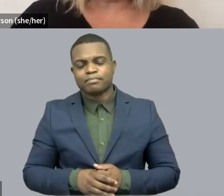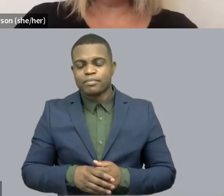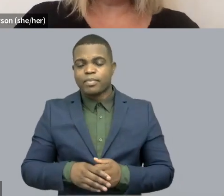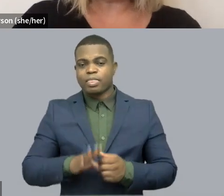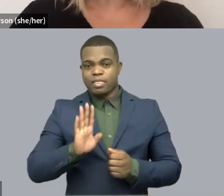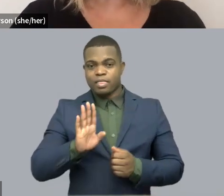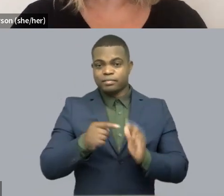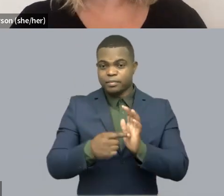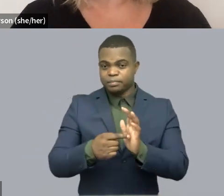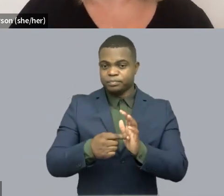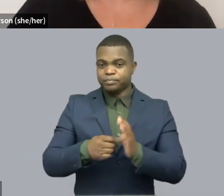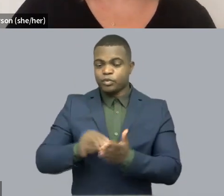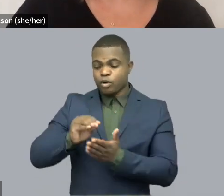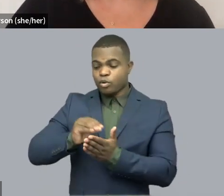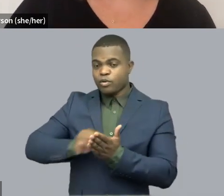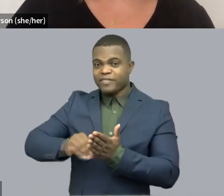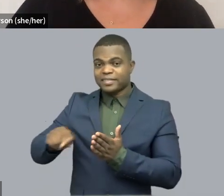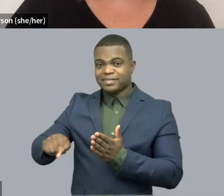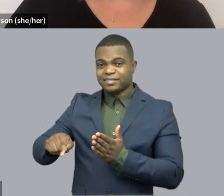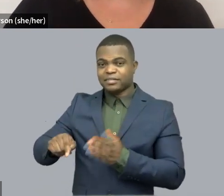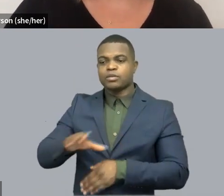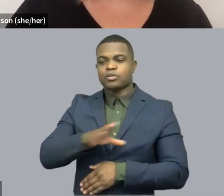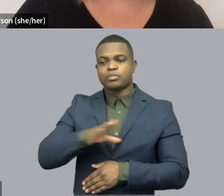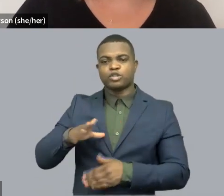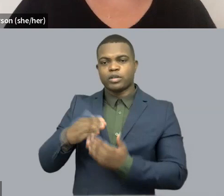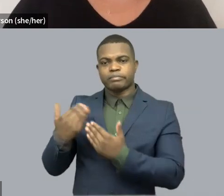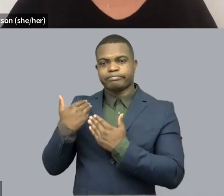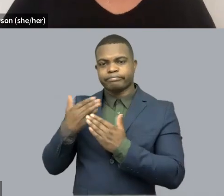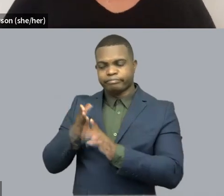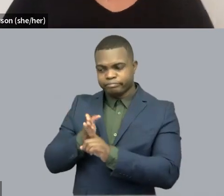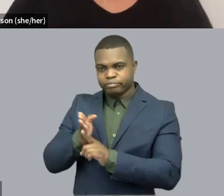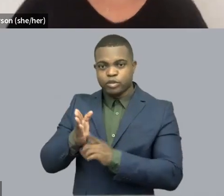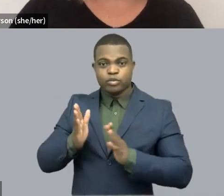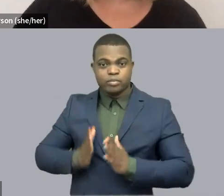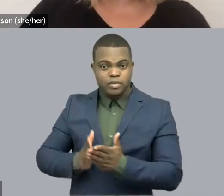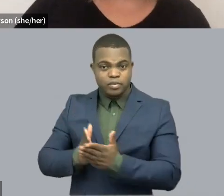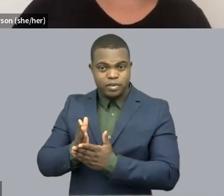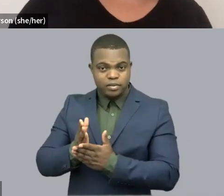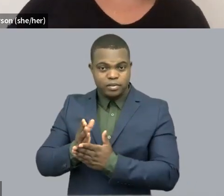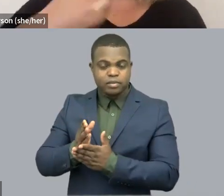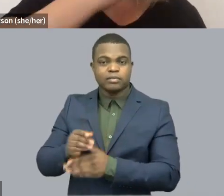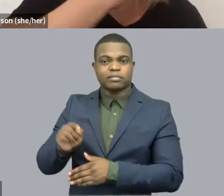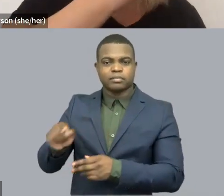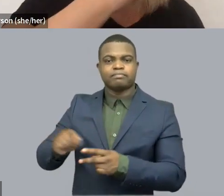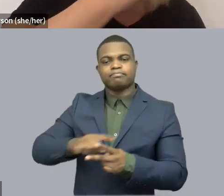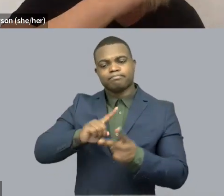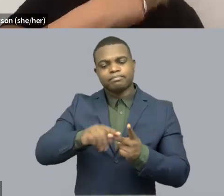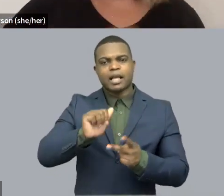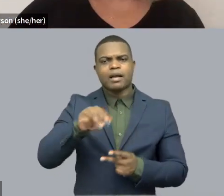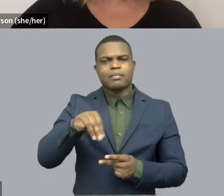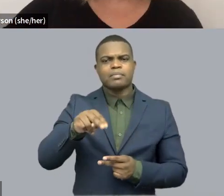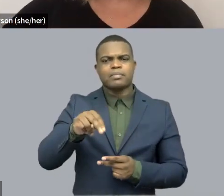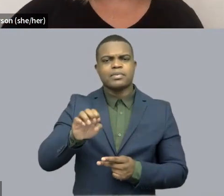to call on decision makers to take action and basically initiate indeed a moratorium, basically to limit the sale, the transfer, and the